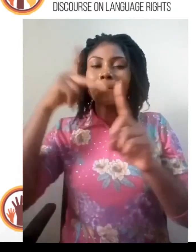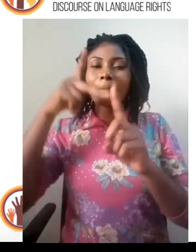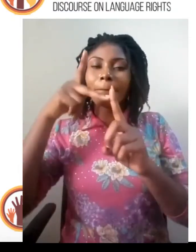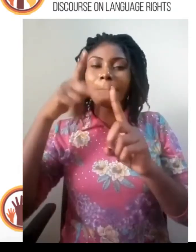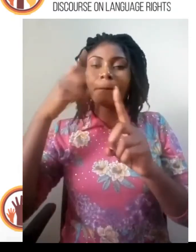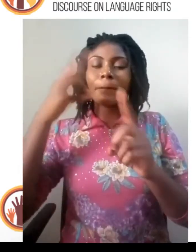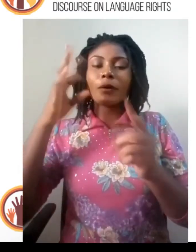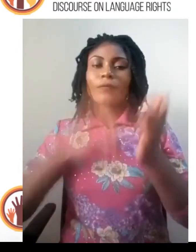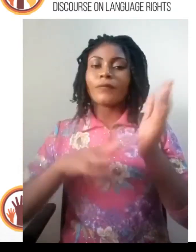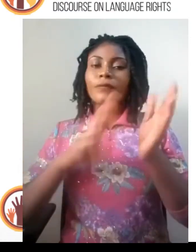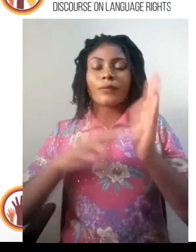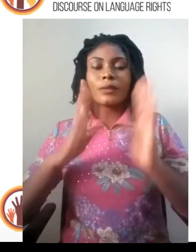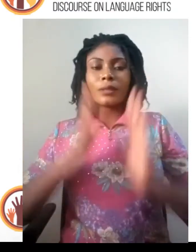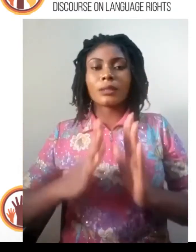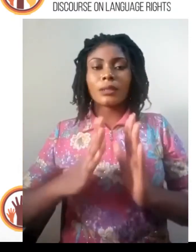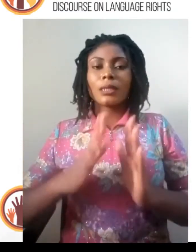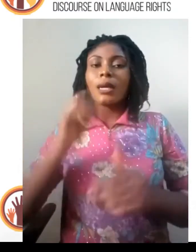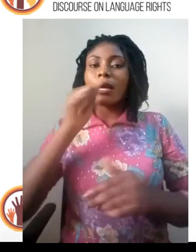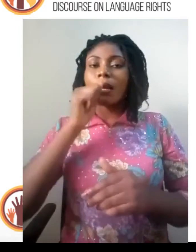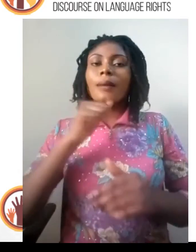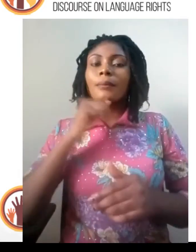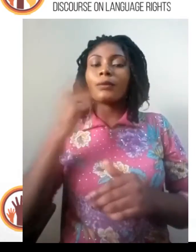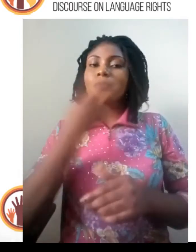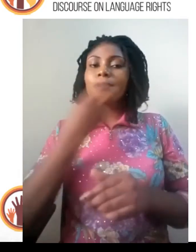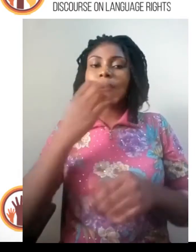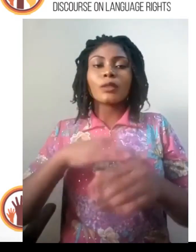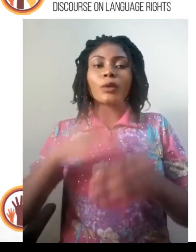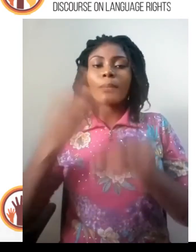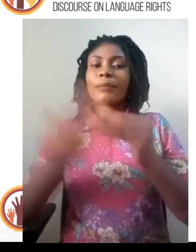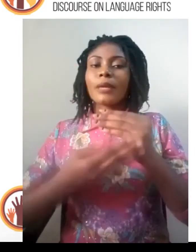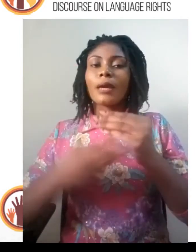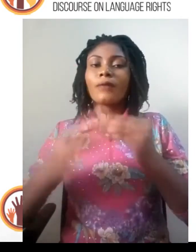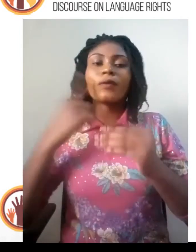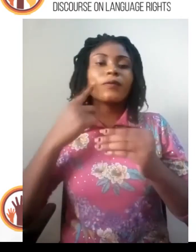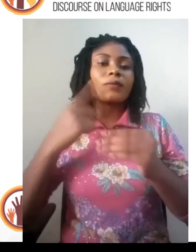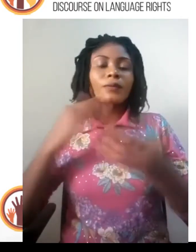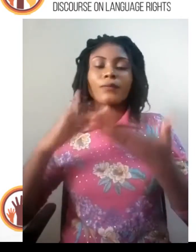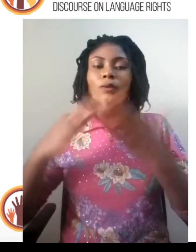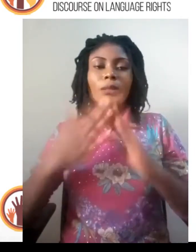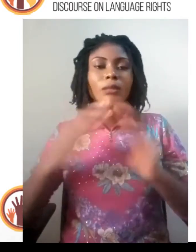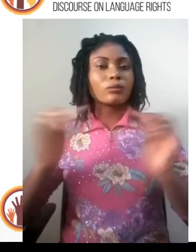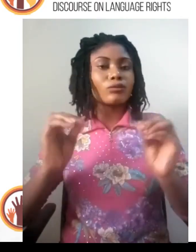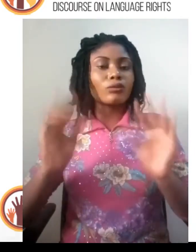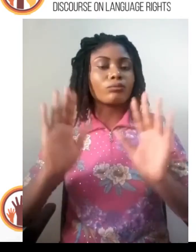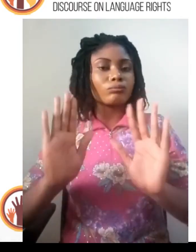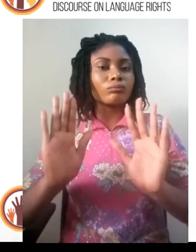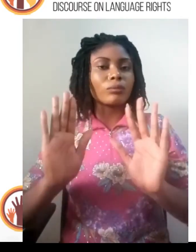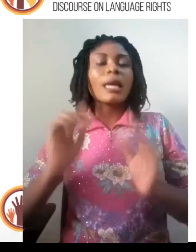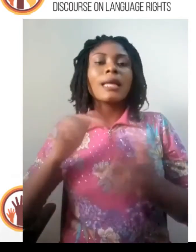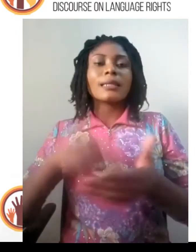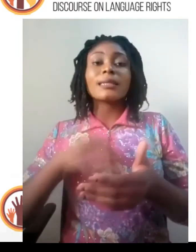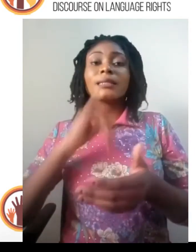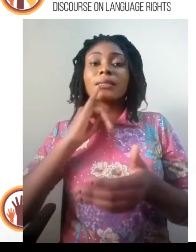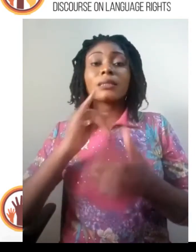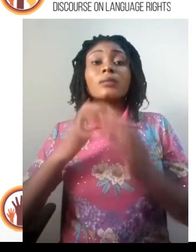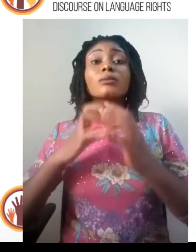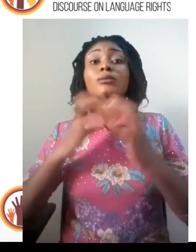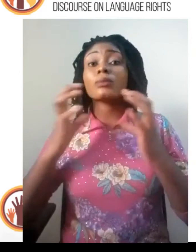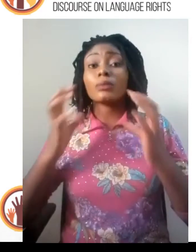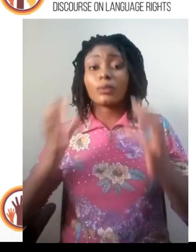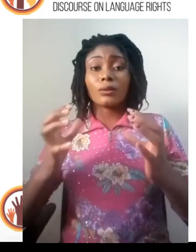the deaf community, that this is huge. And from experience,